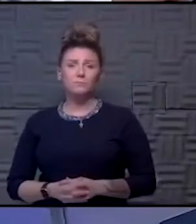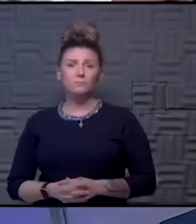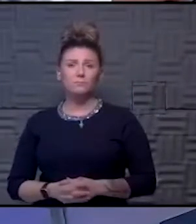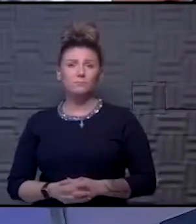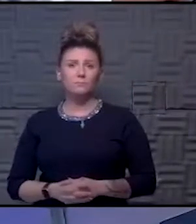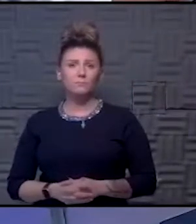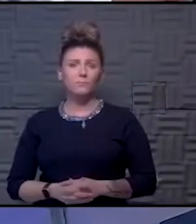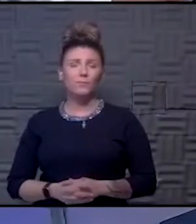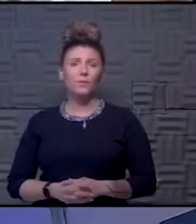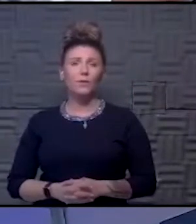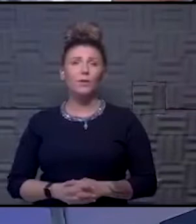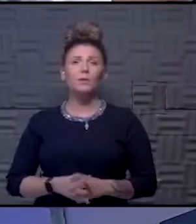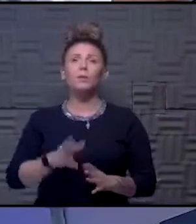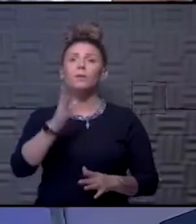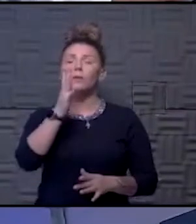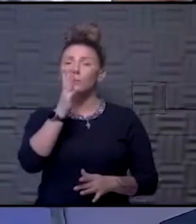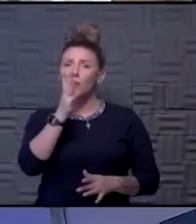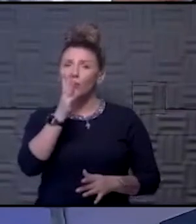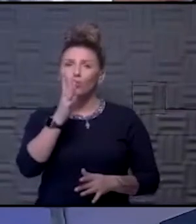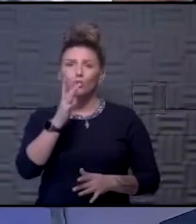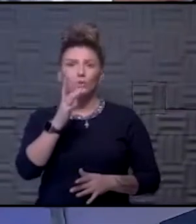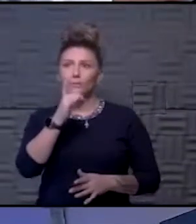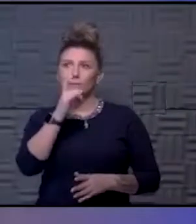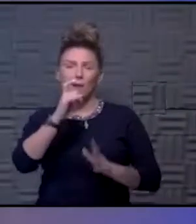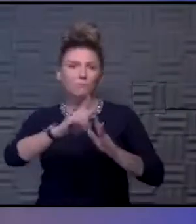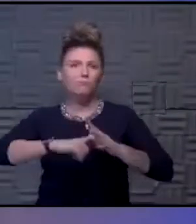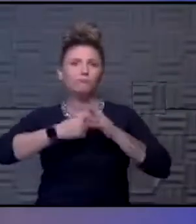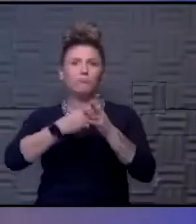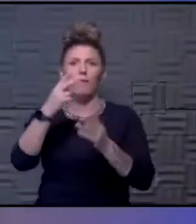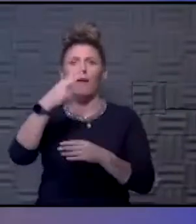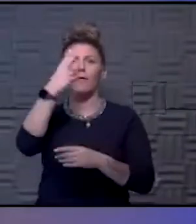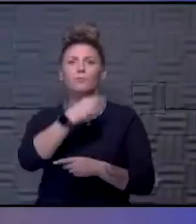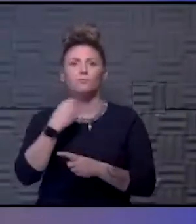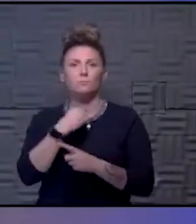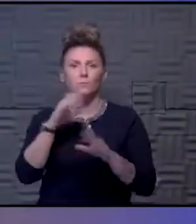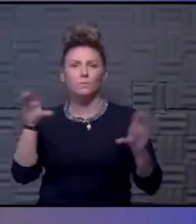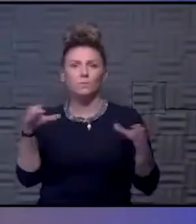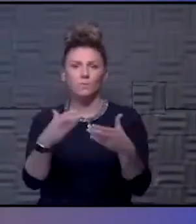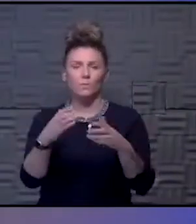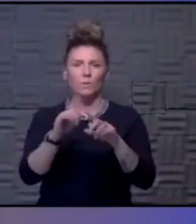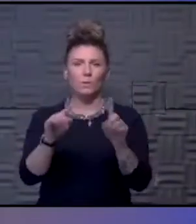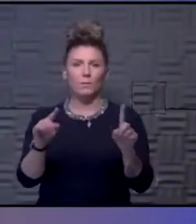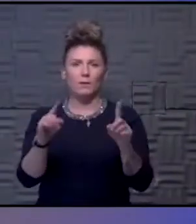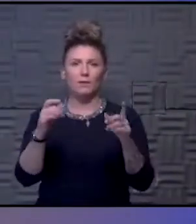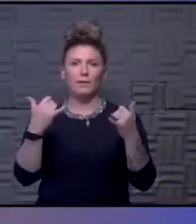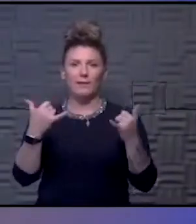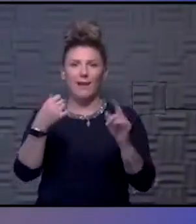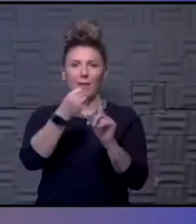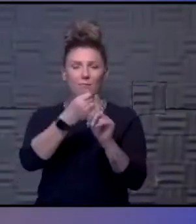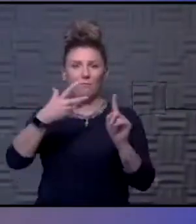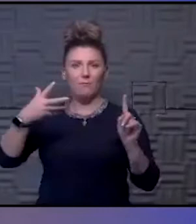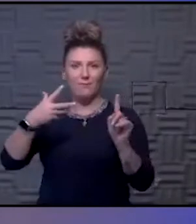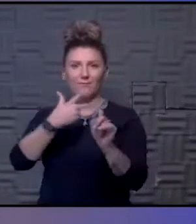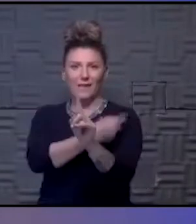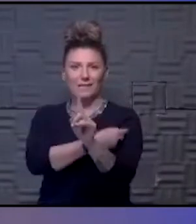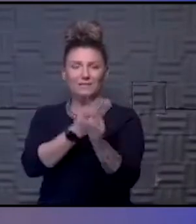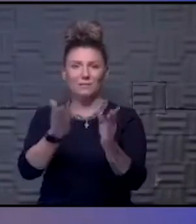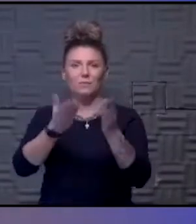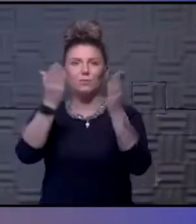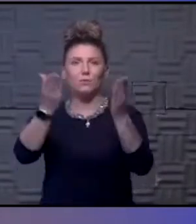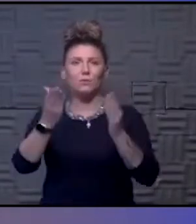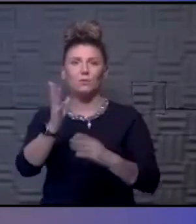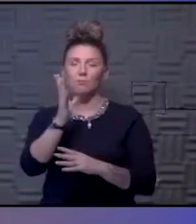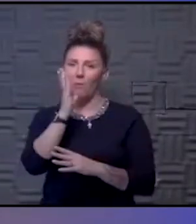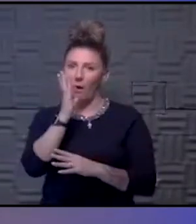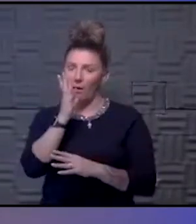So I think mothers per se weren't in the initial high-risk group, but now that we've expanded our vaccine recommendations, mothers